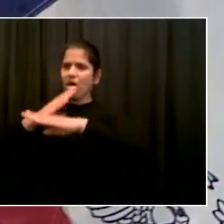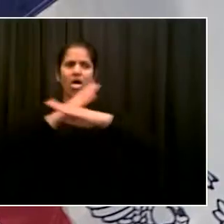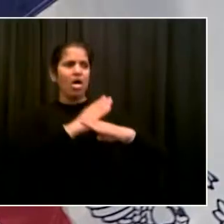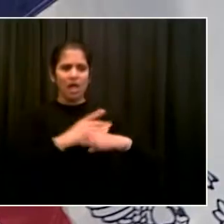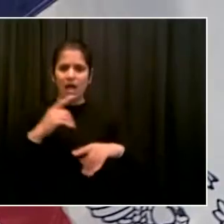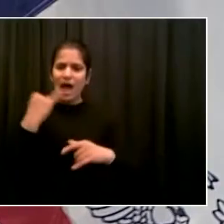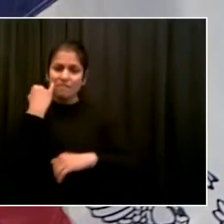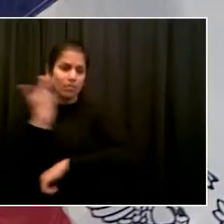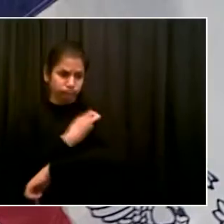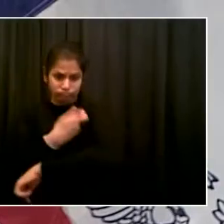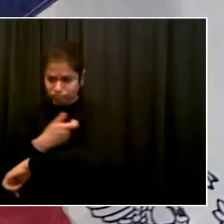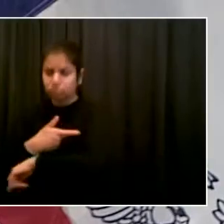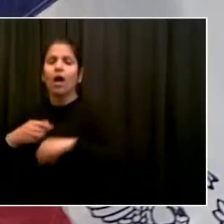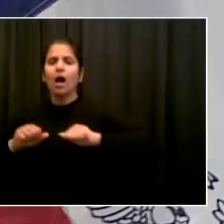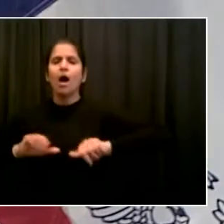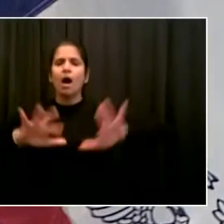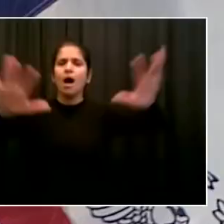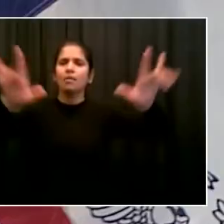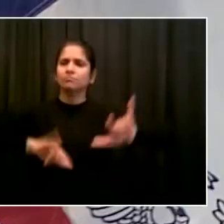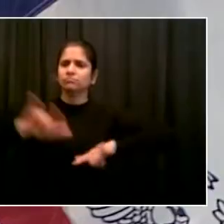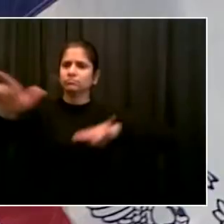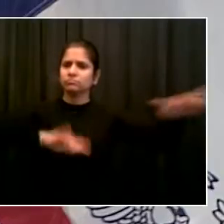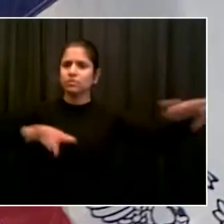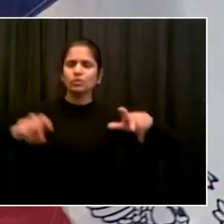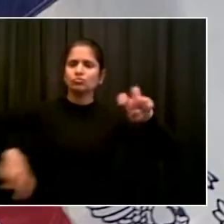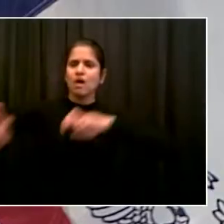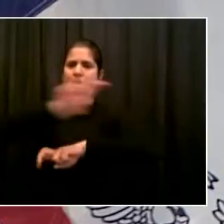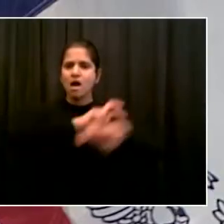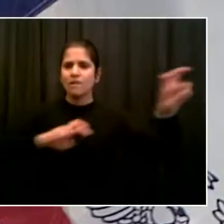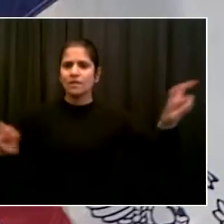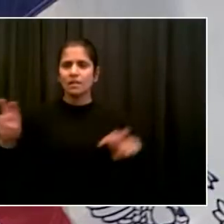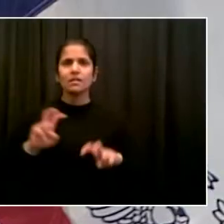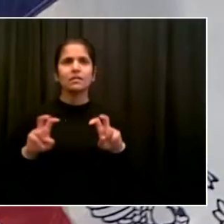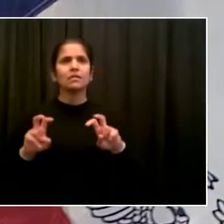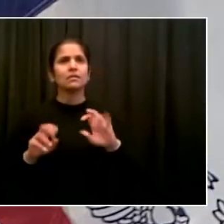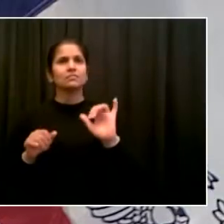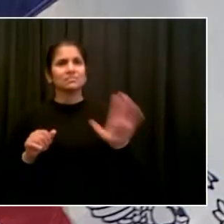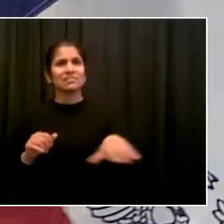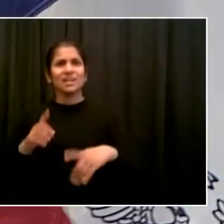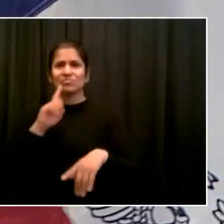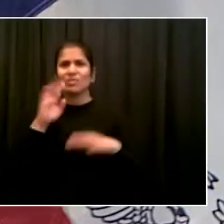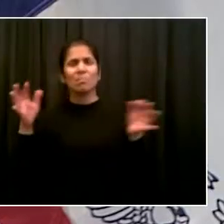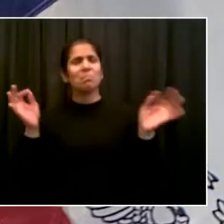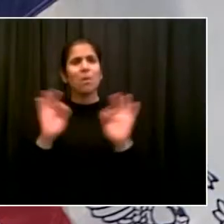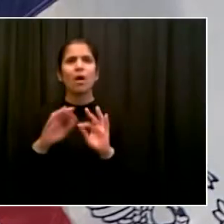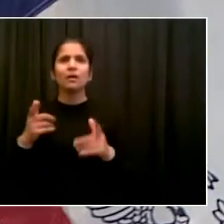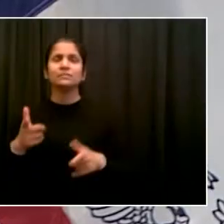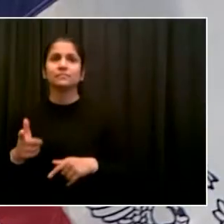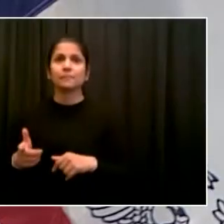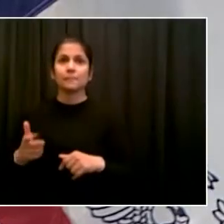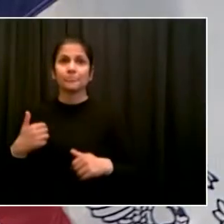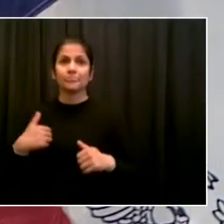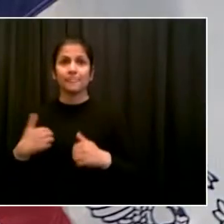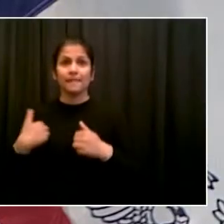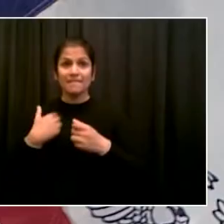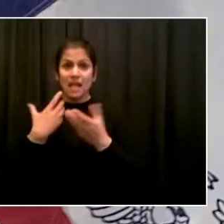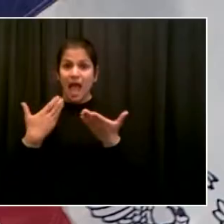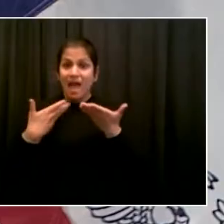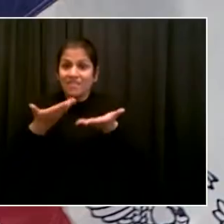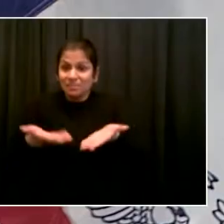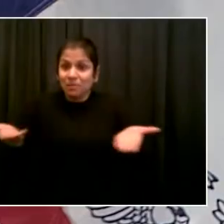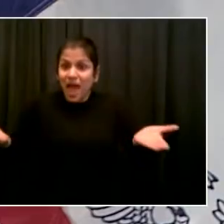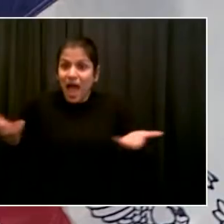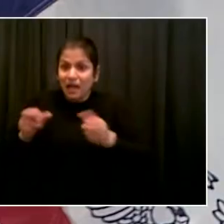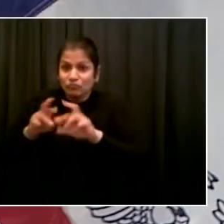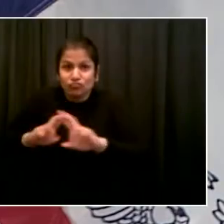But the bottom line here is if we have the supply, we keep moving forward. And if on May 1st we're able to vaccinate everyone, we'll make it